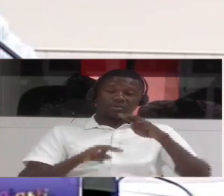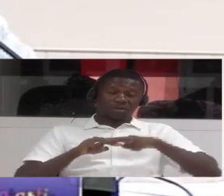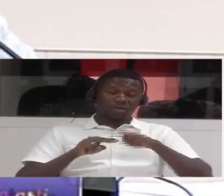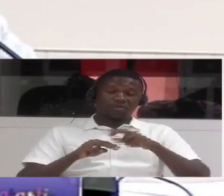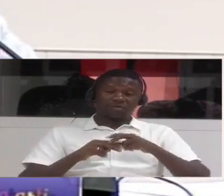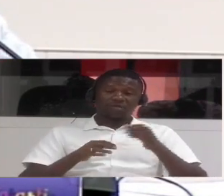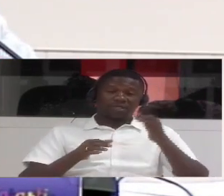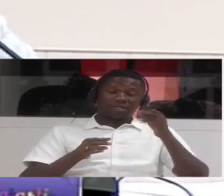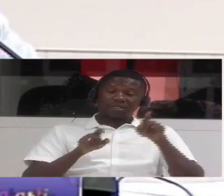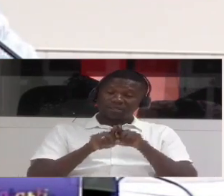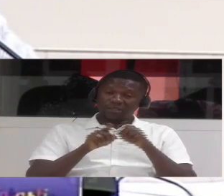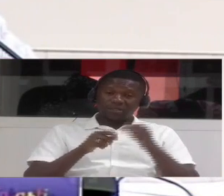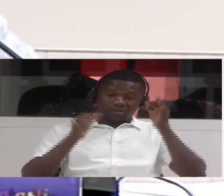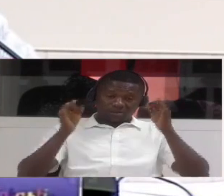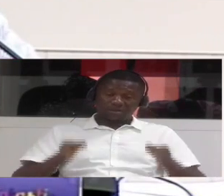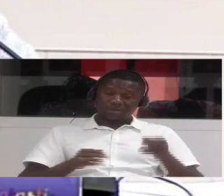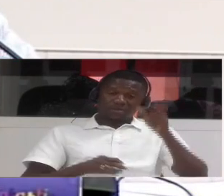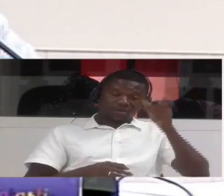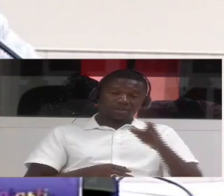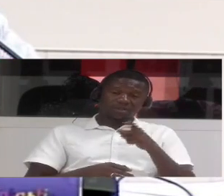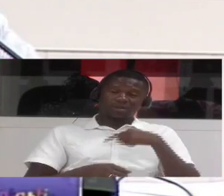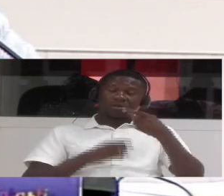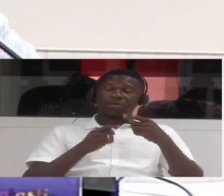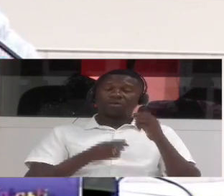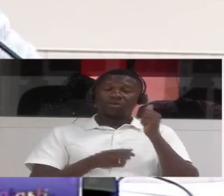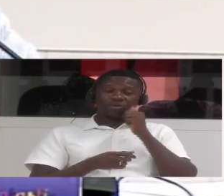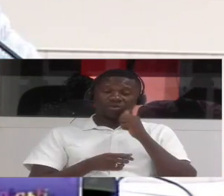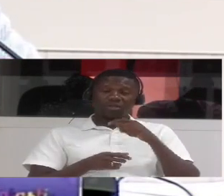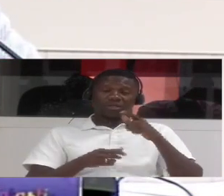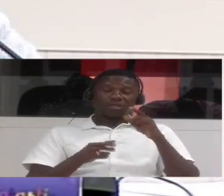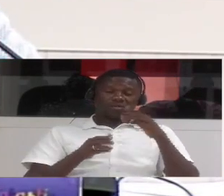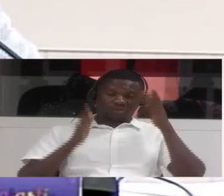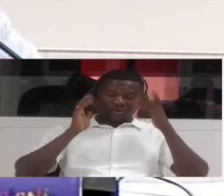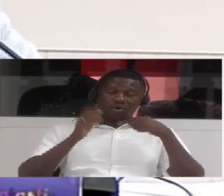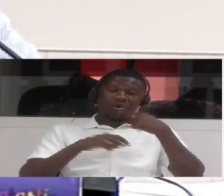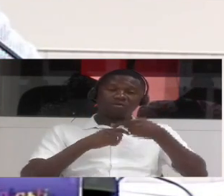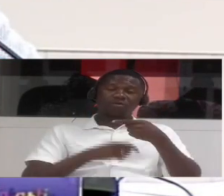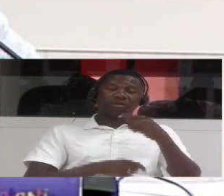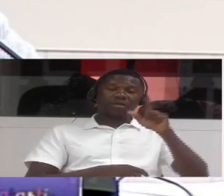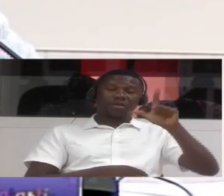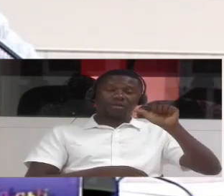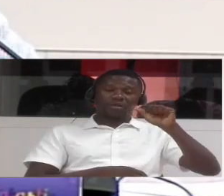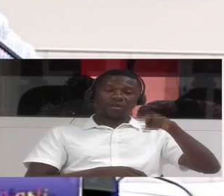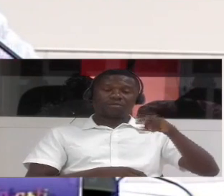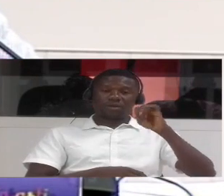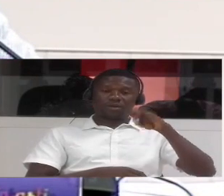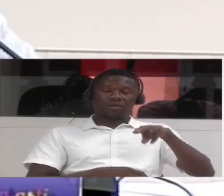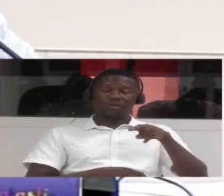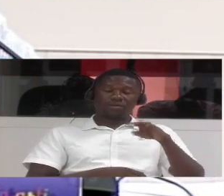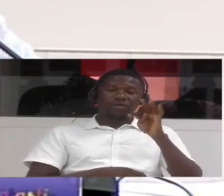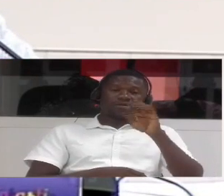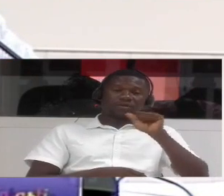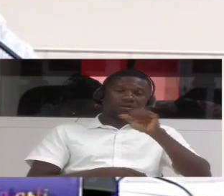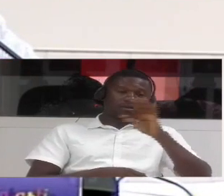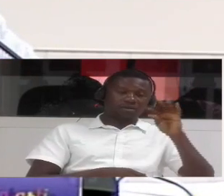magistrate who presided over the case of Lamin Fati. That was Magistrate Bouajao. In fact, when Fatou